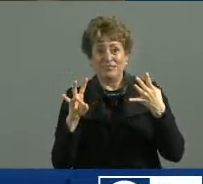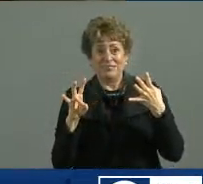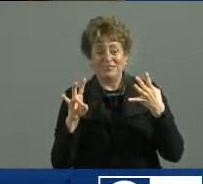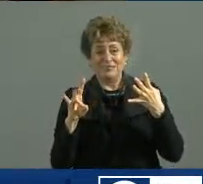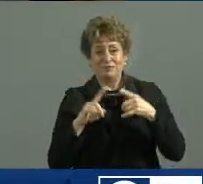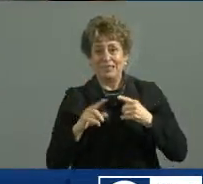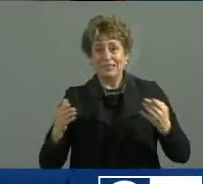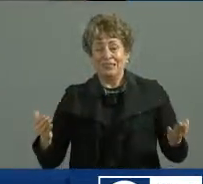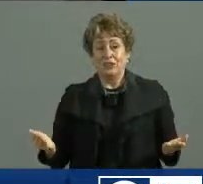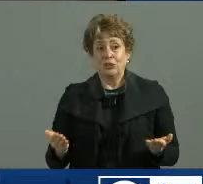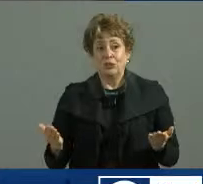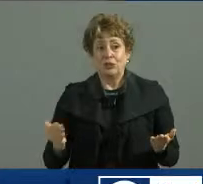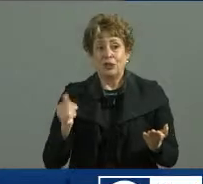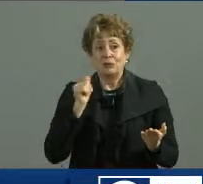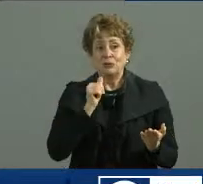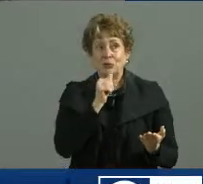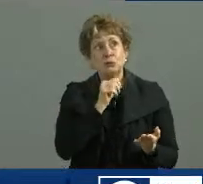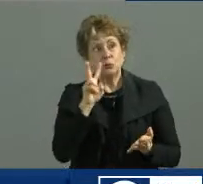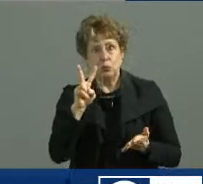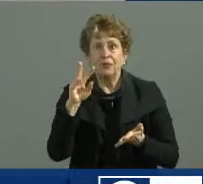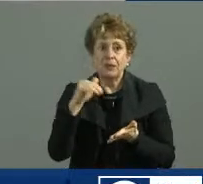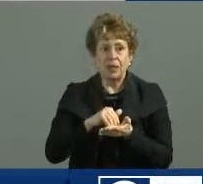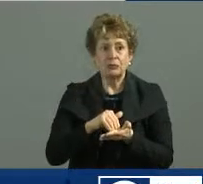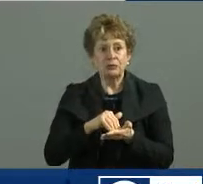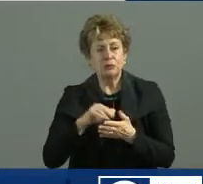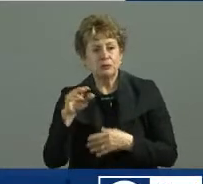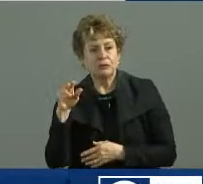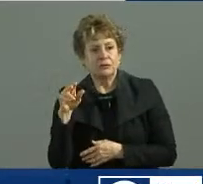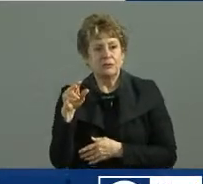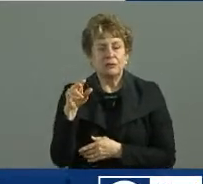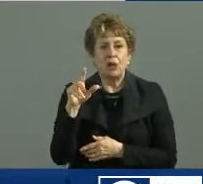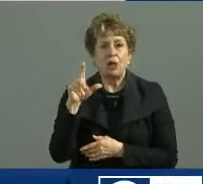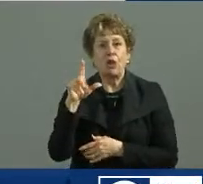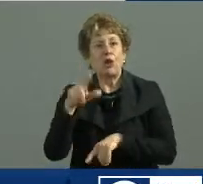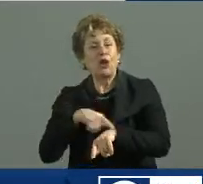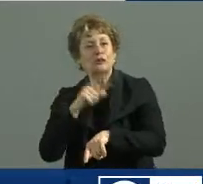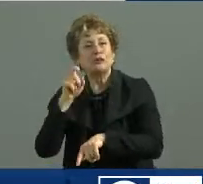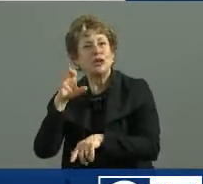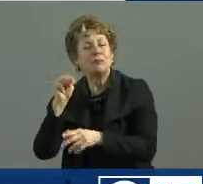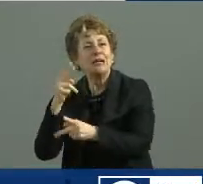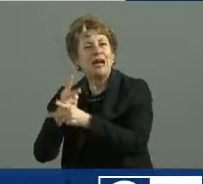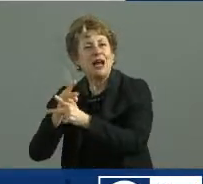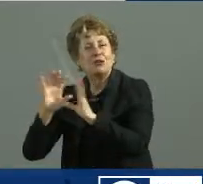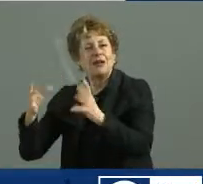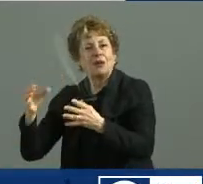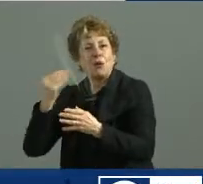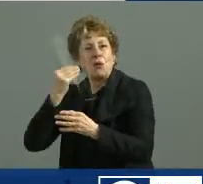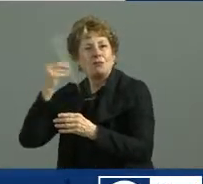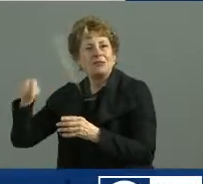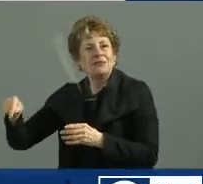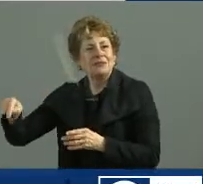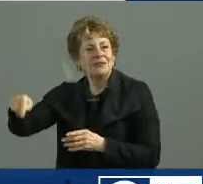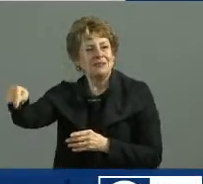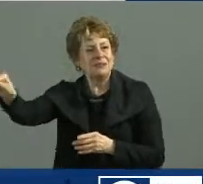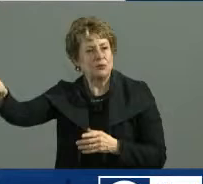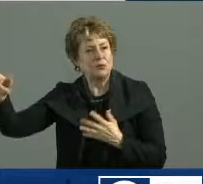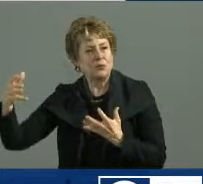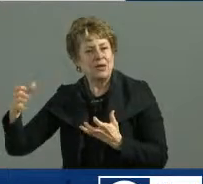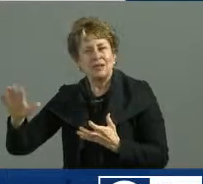2,000 long-term care facilities sign up for that program, which provides on-site clinics for residents and